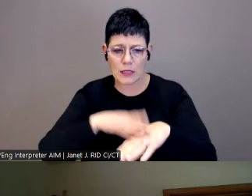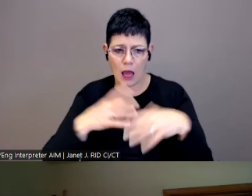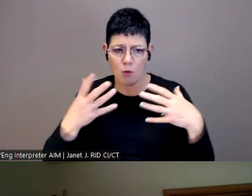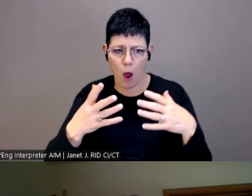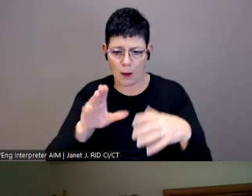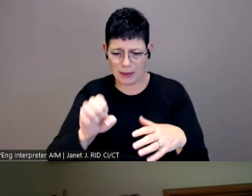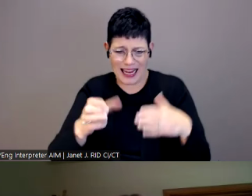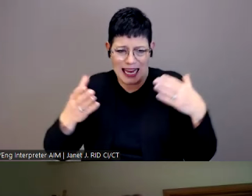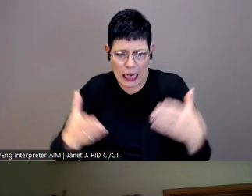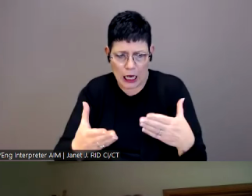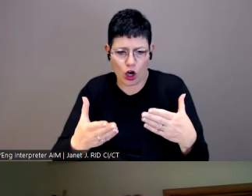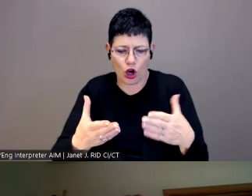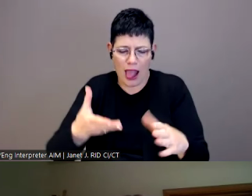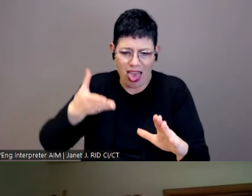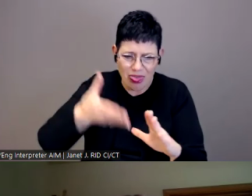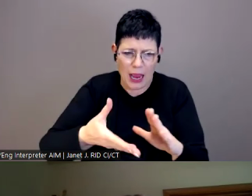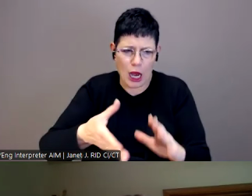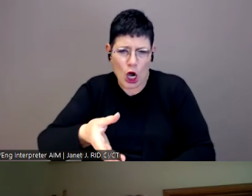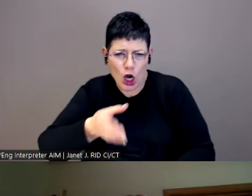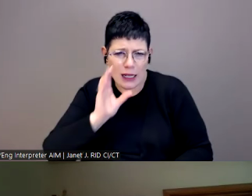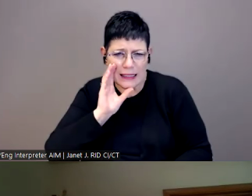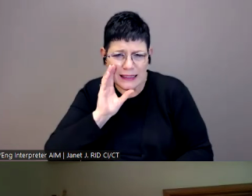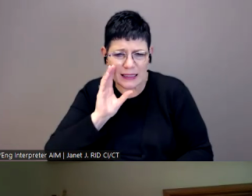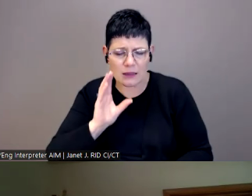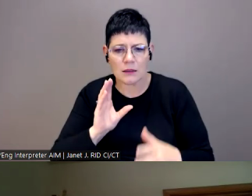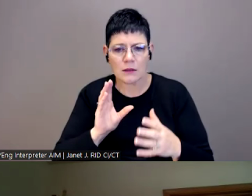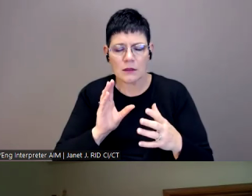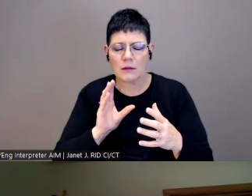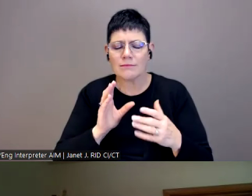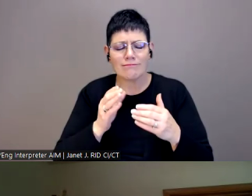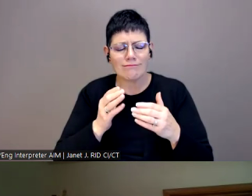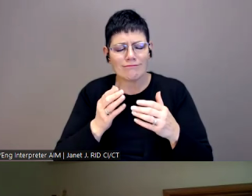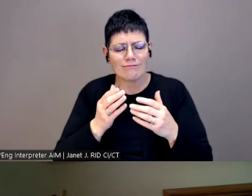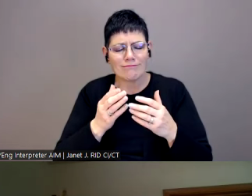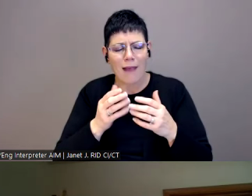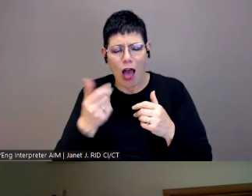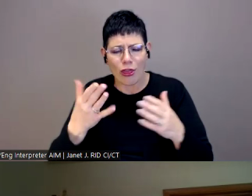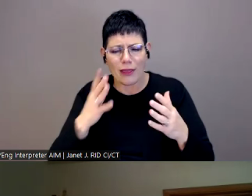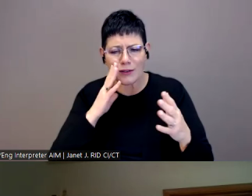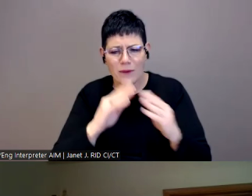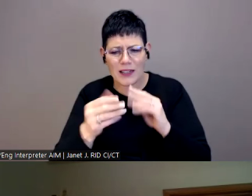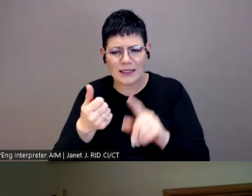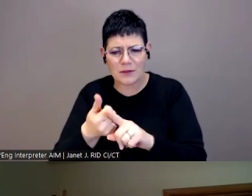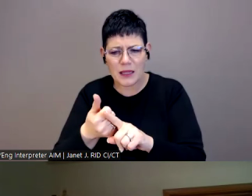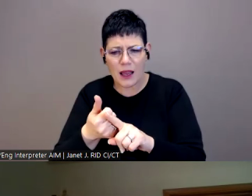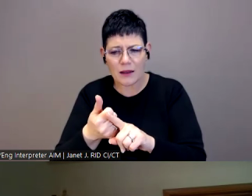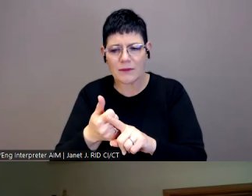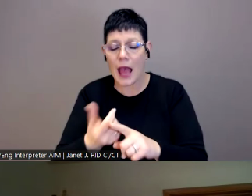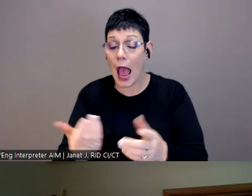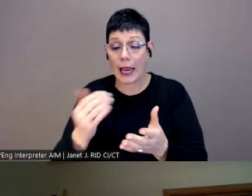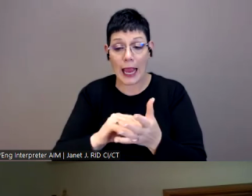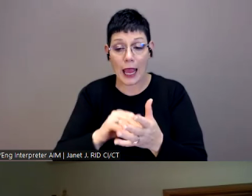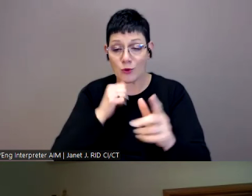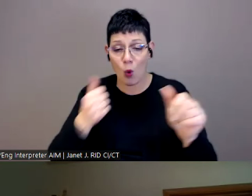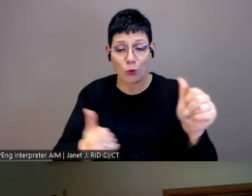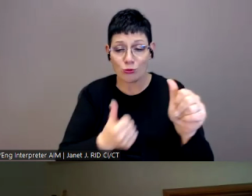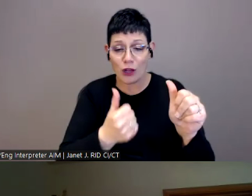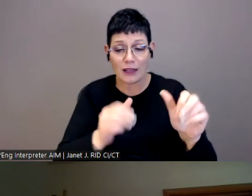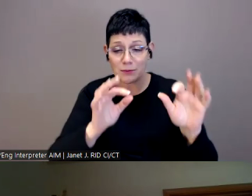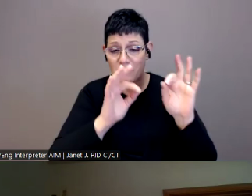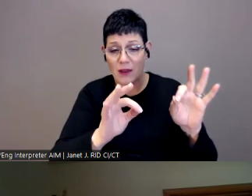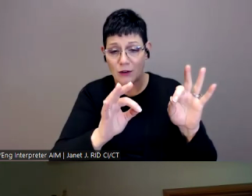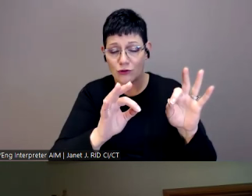is really so important. The rest fixes itself, right? You don't have to be perfect, but just be